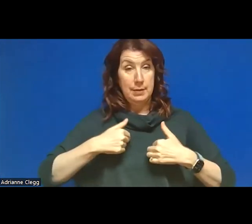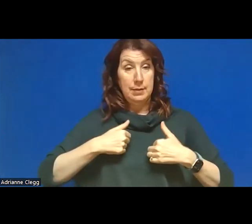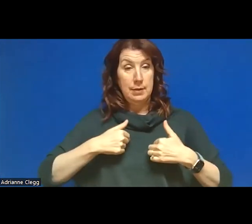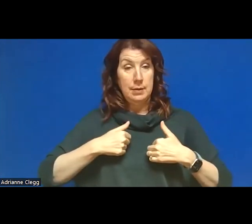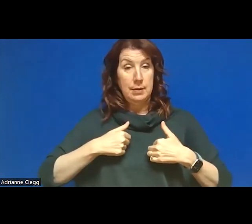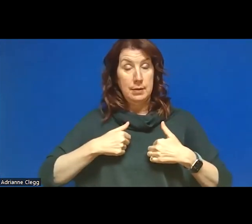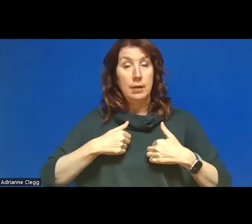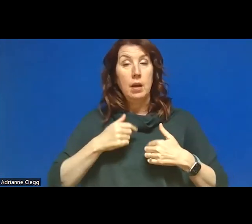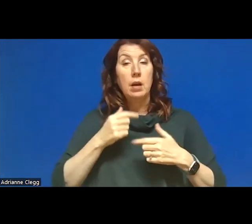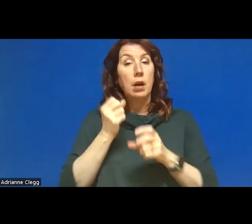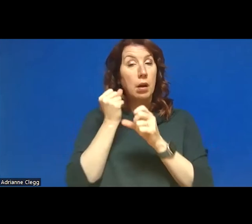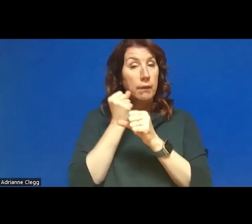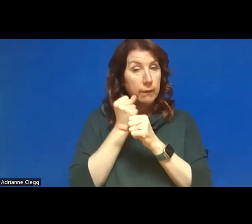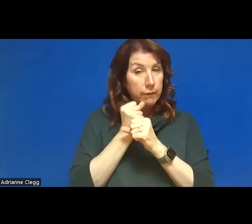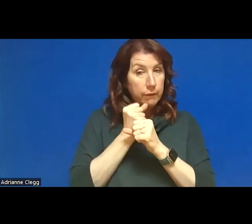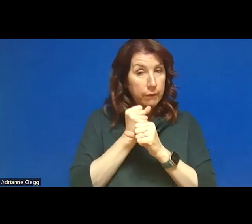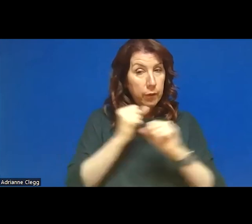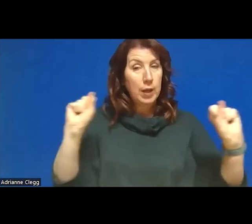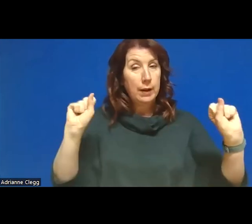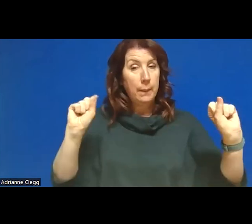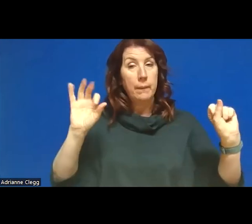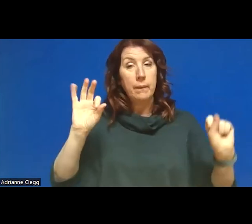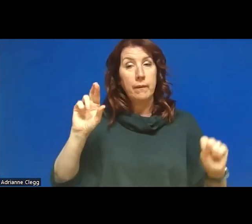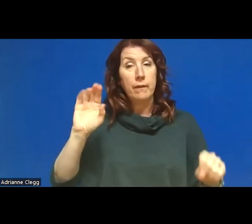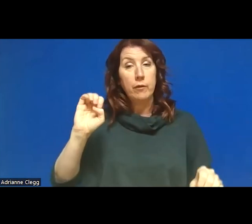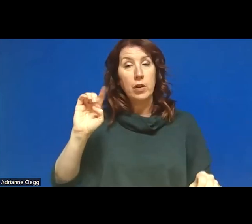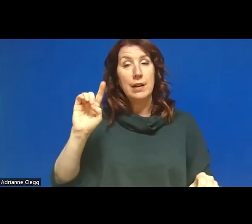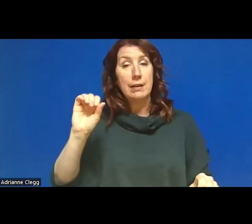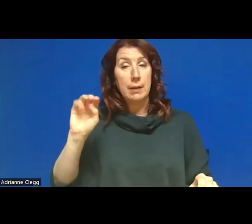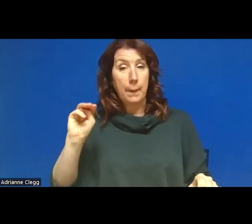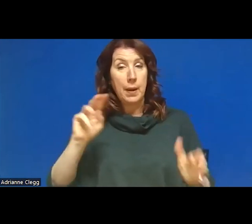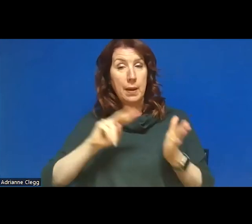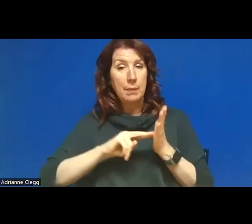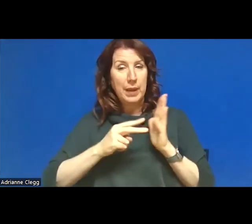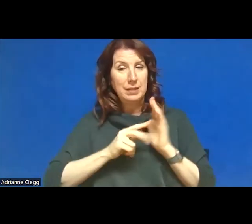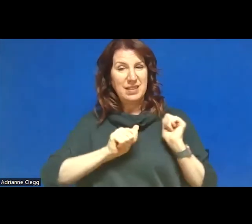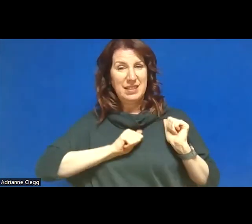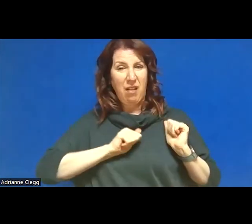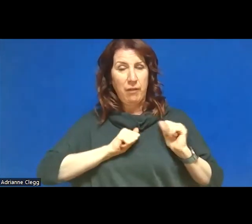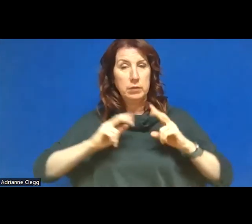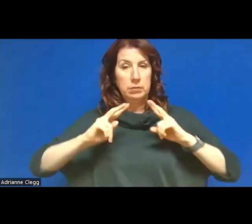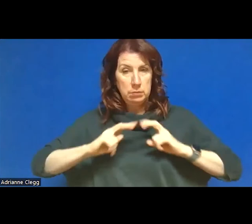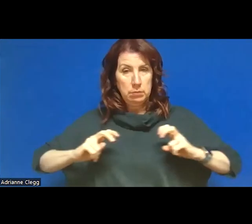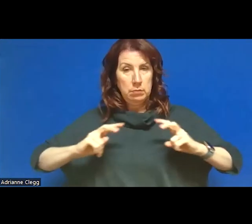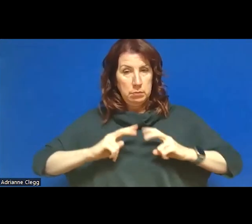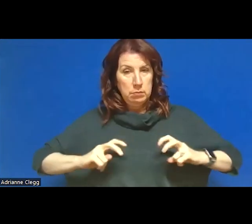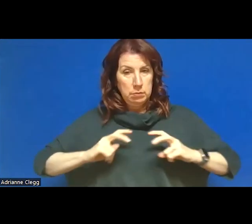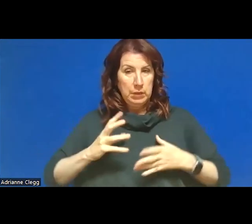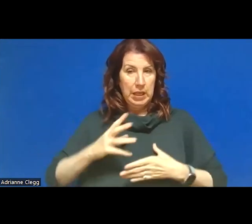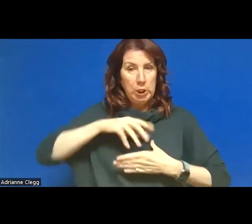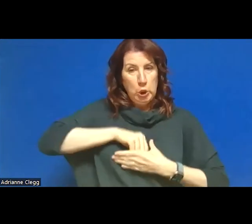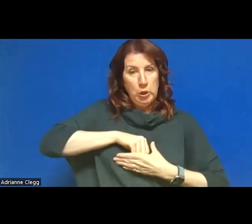freedom starts with talking about our own internalized ableism. I carried a lot of that with me growing